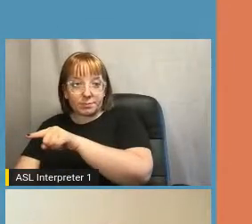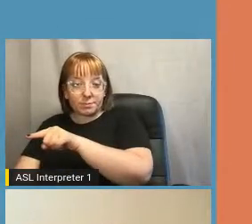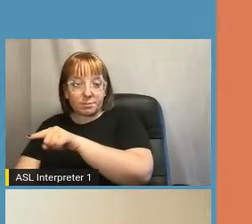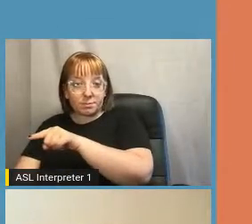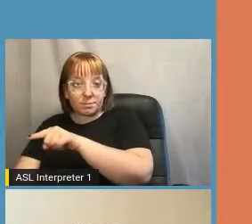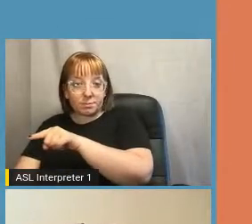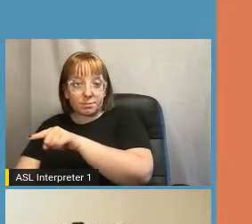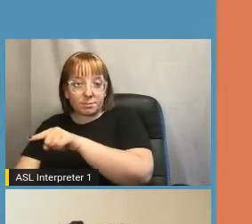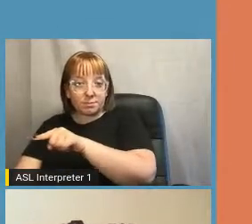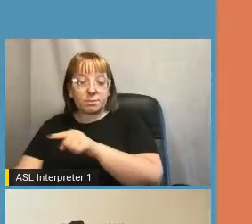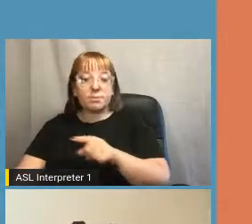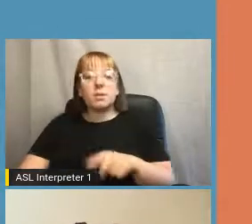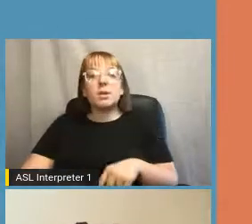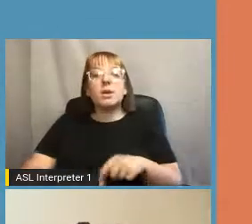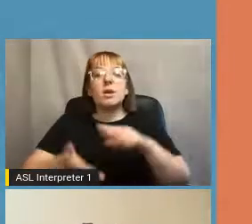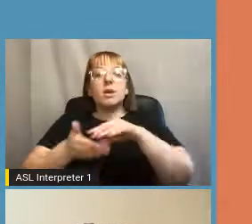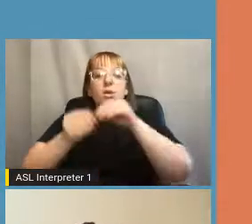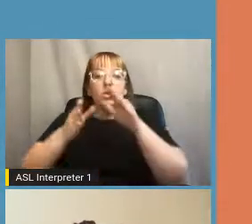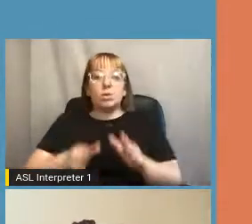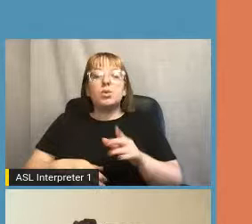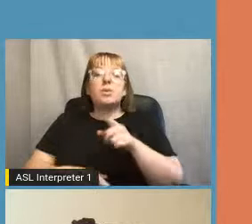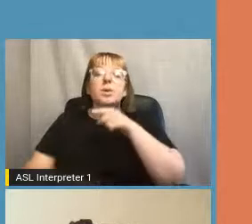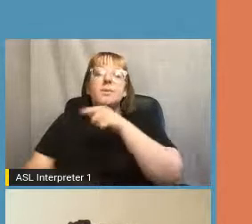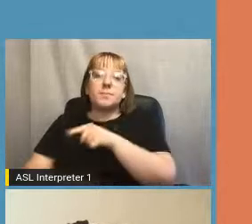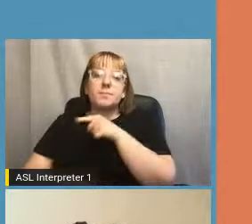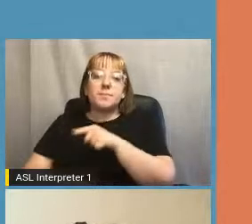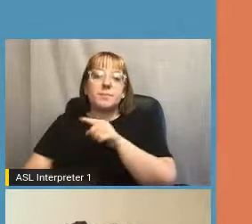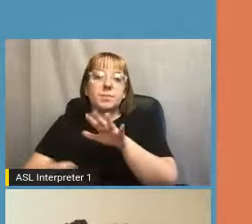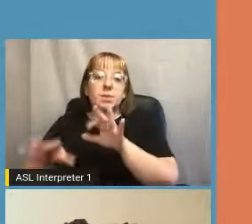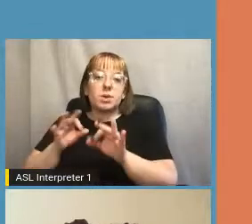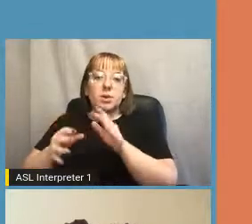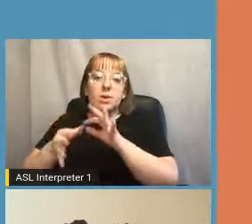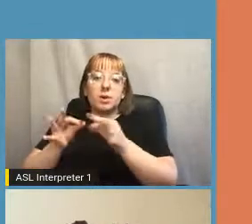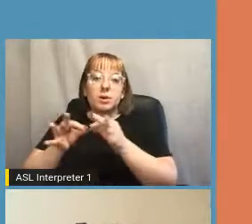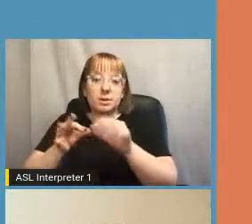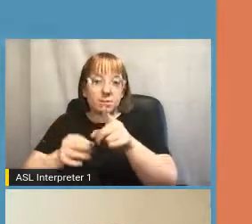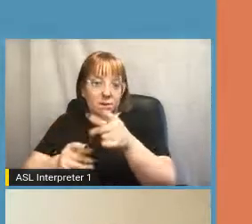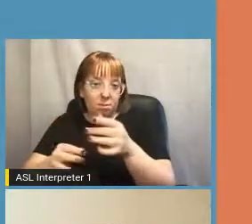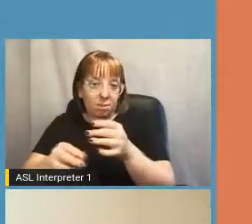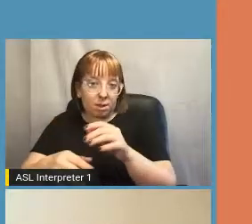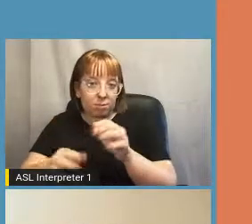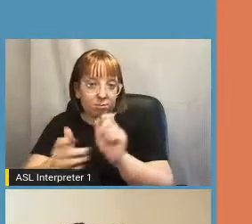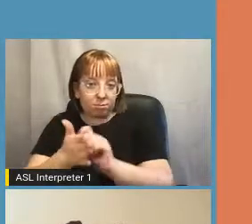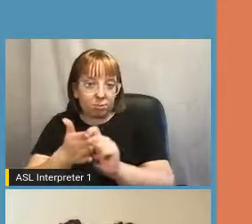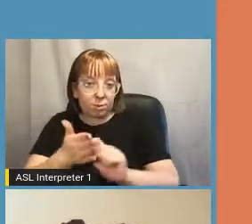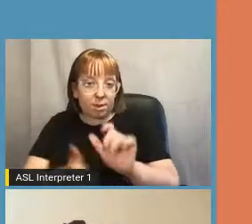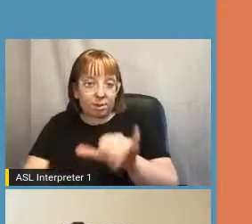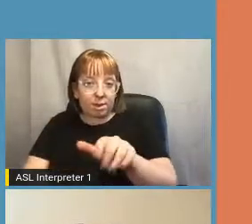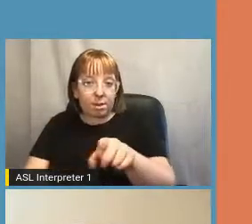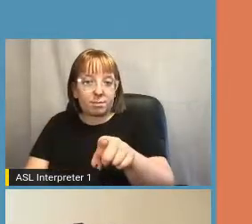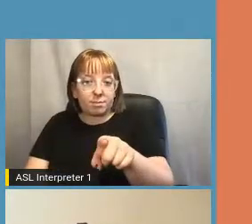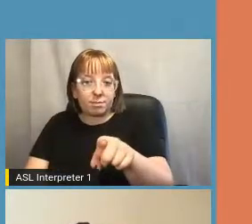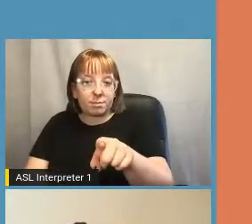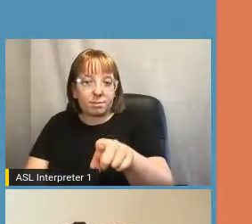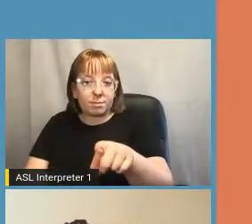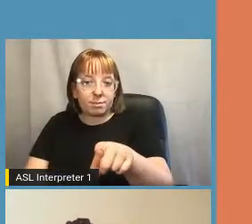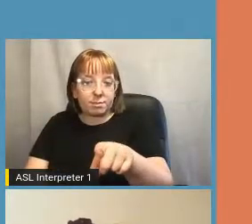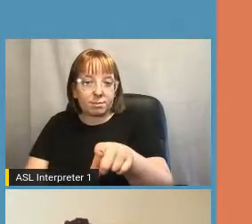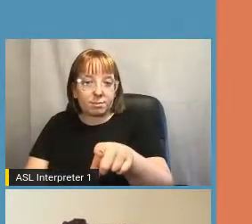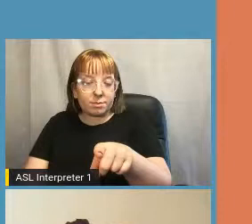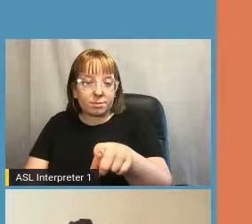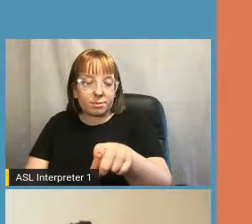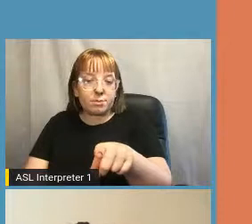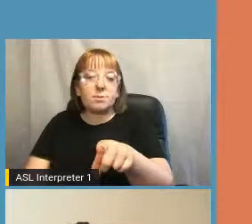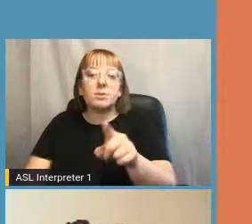students, but there was a curator statement in each one of those spaces, and this is what I wrote. And it's posted up just the way you would do in